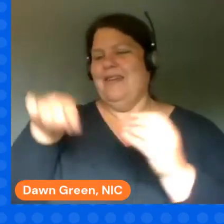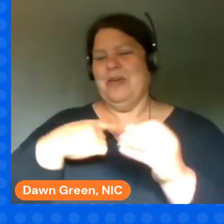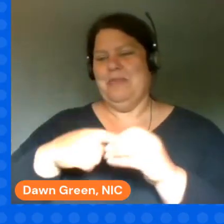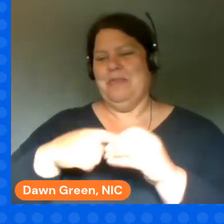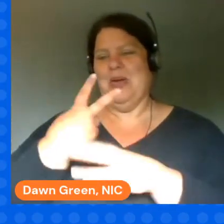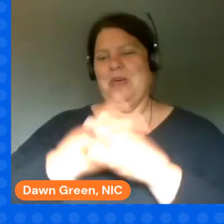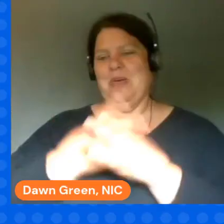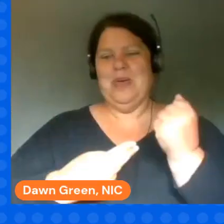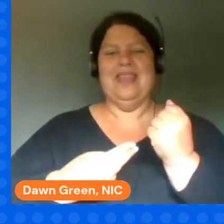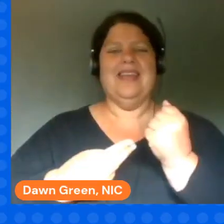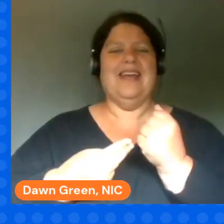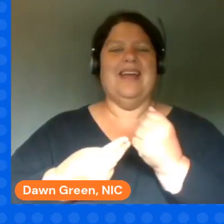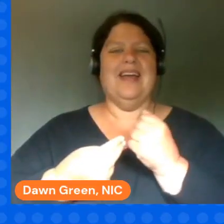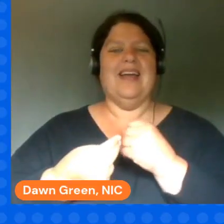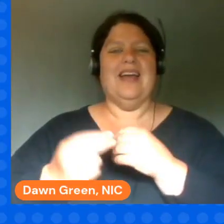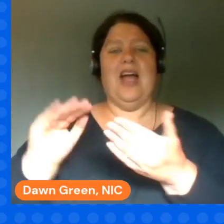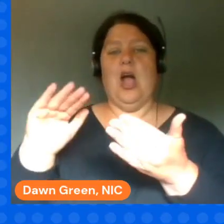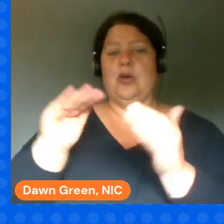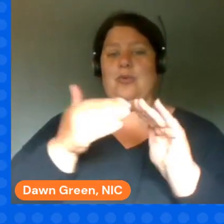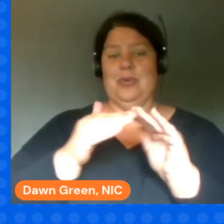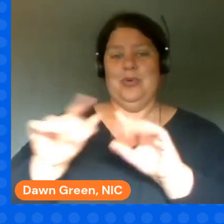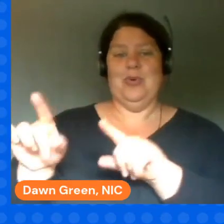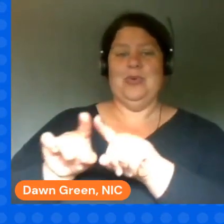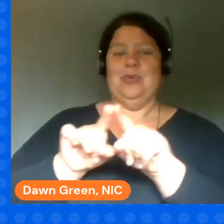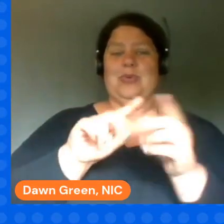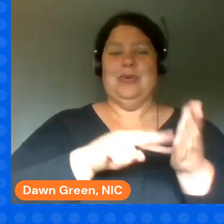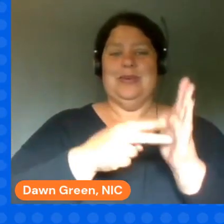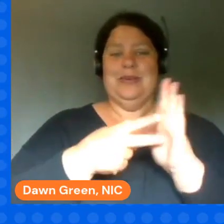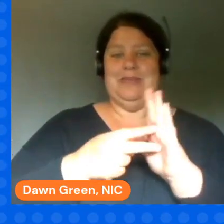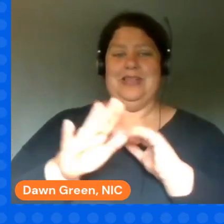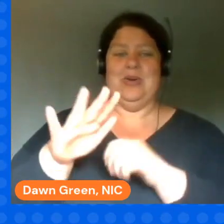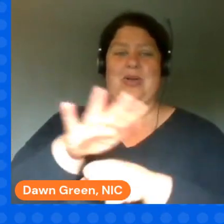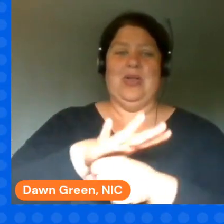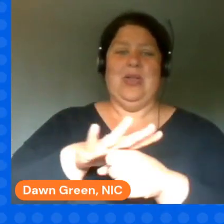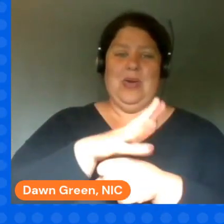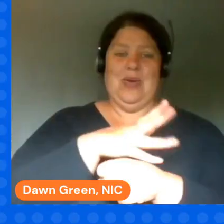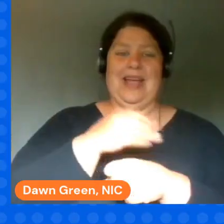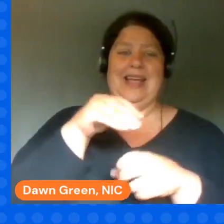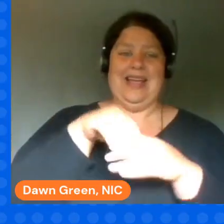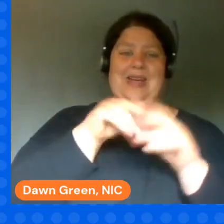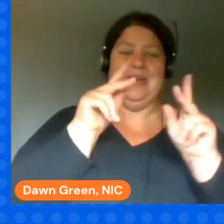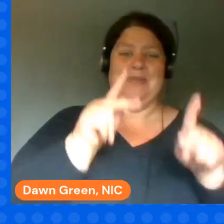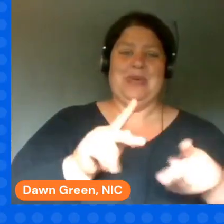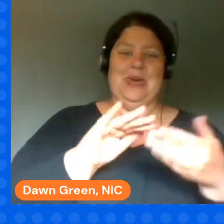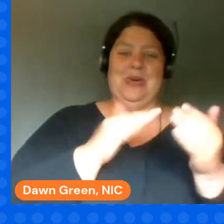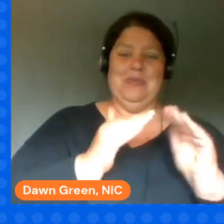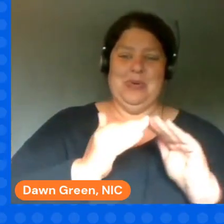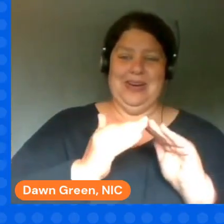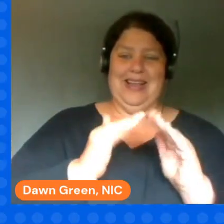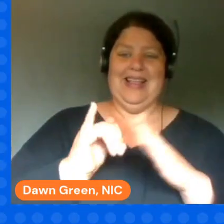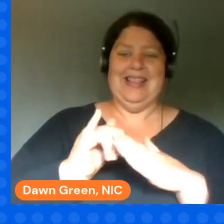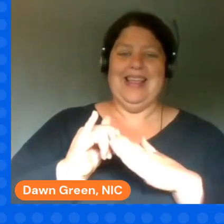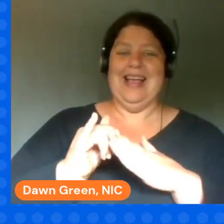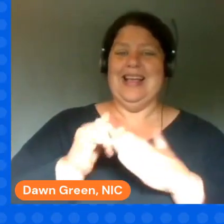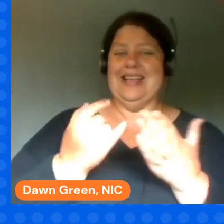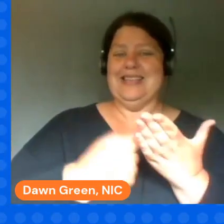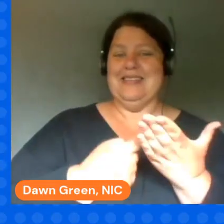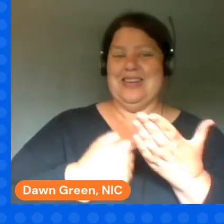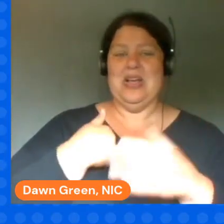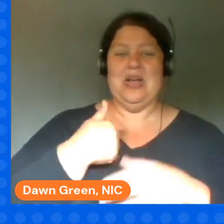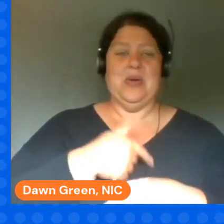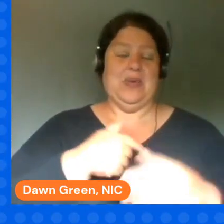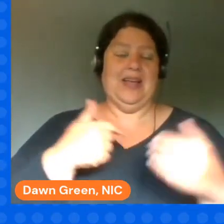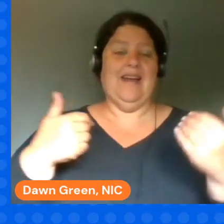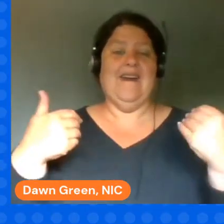that community also means your local and in-person community. And that sometimes, it's like we have